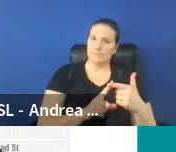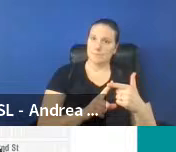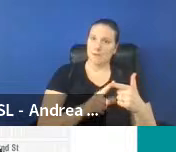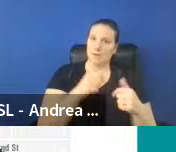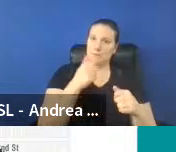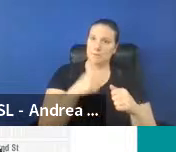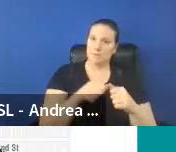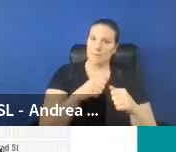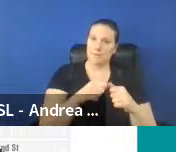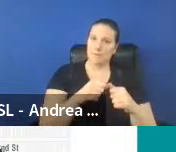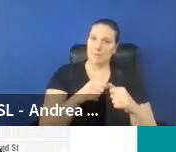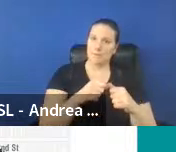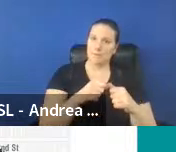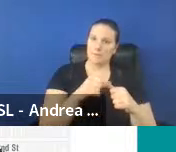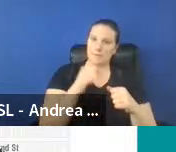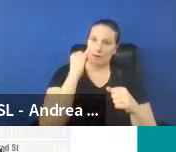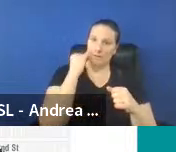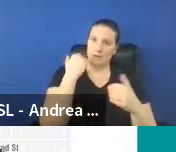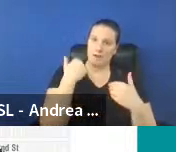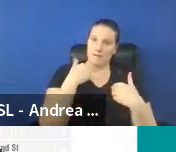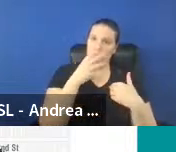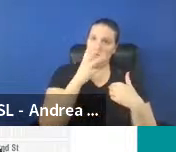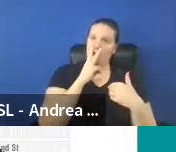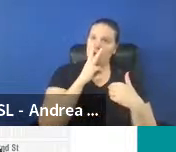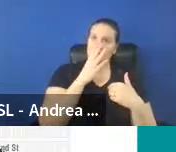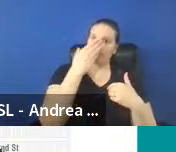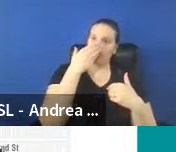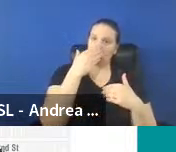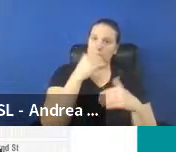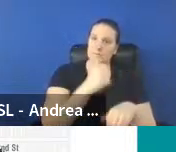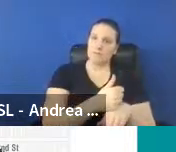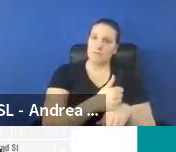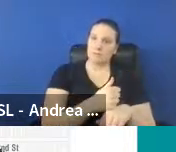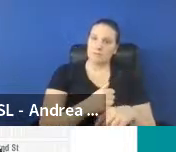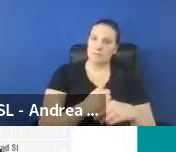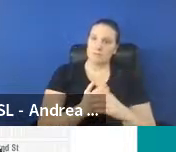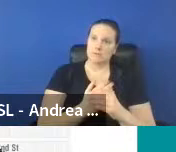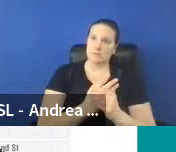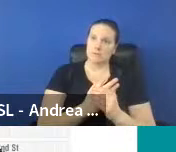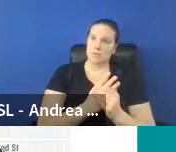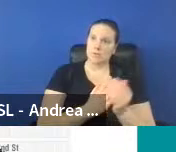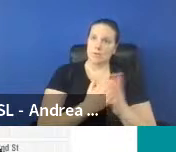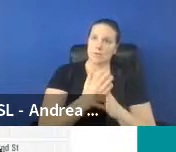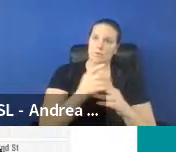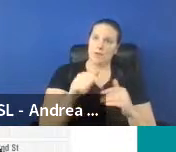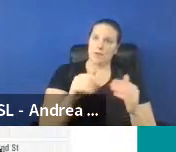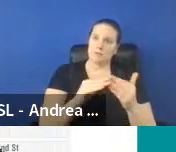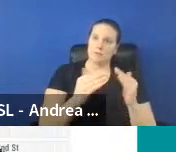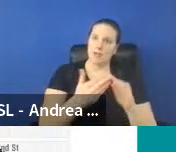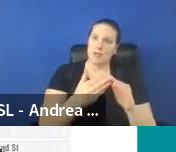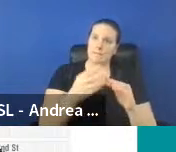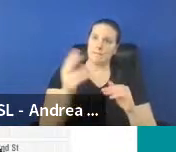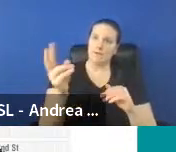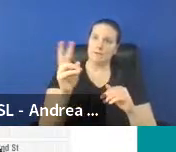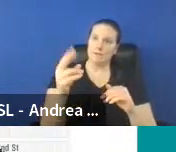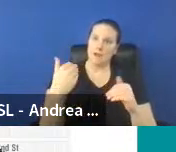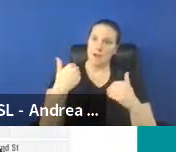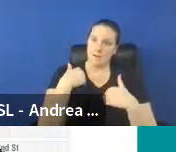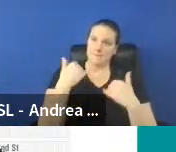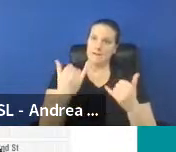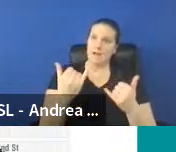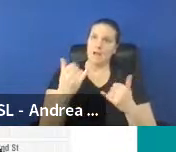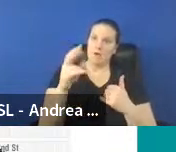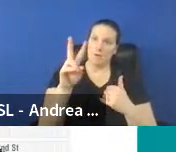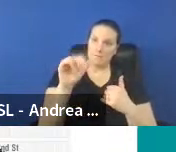recall if it had, I don't think it had a waterfront station, but it went through downtown Vancouver where there's now the